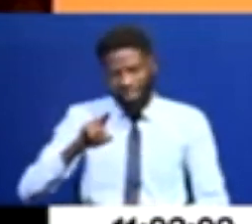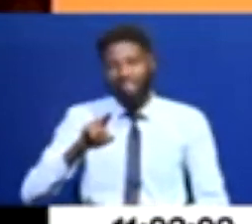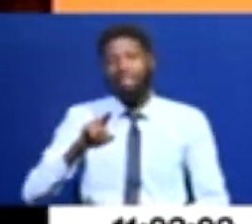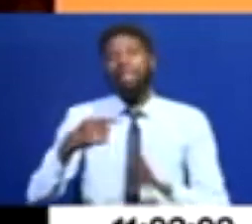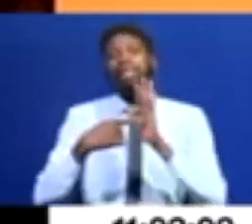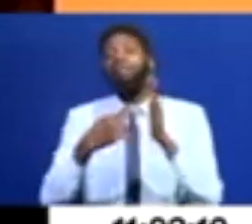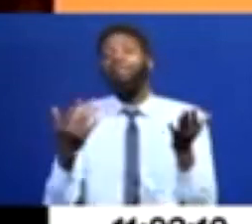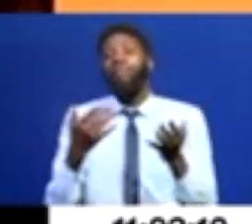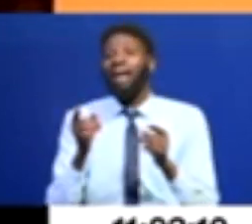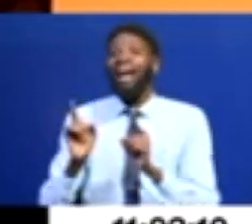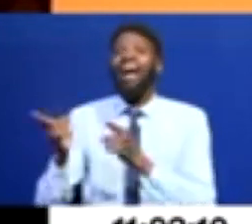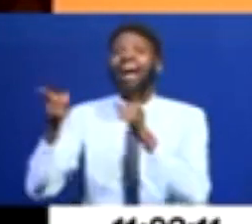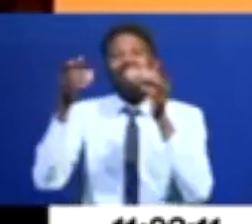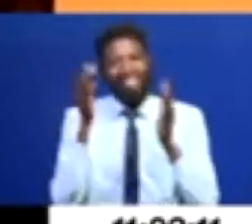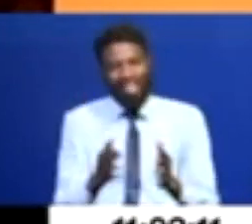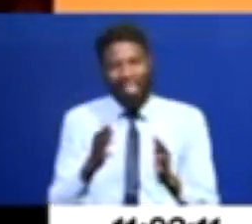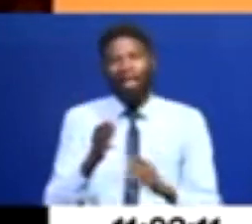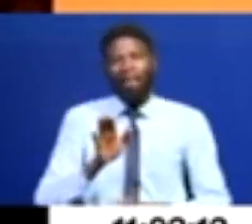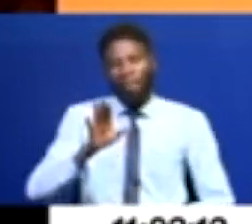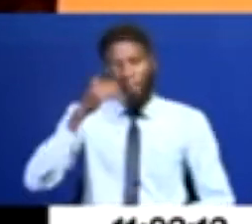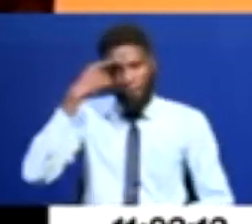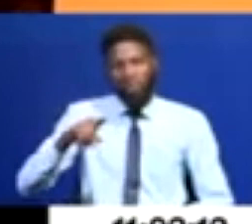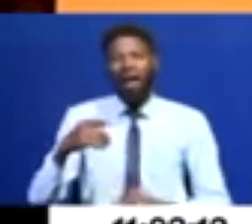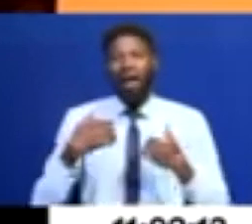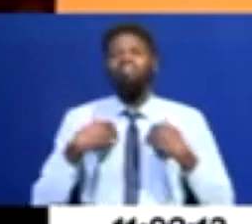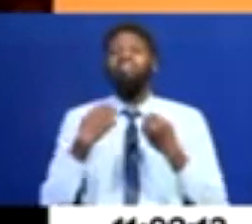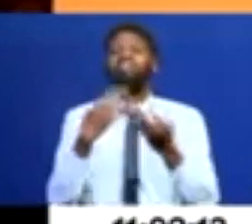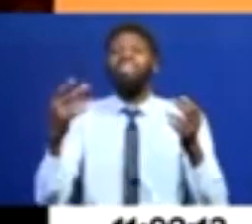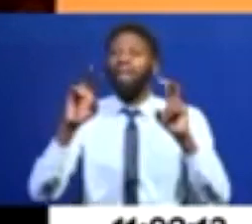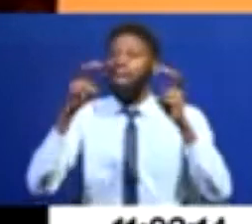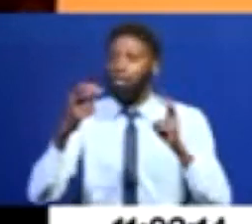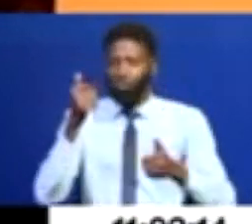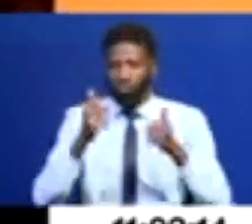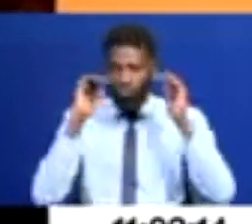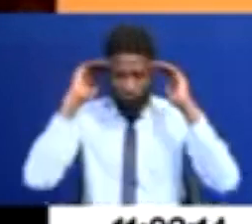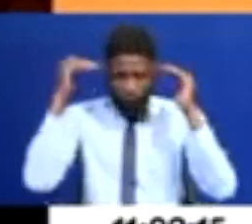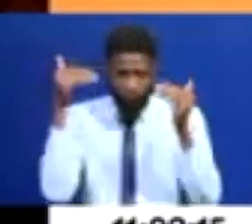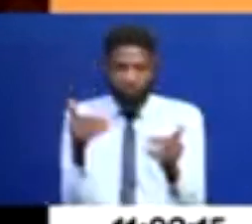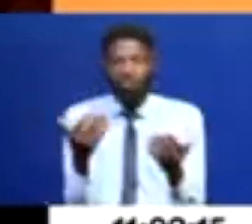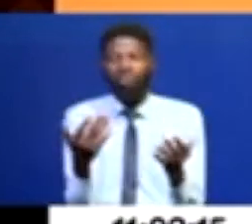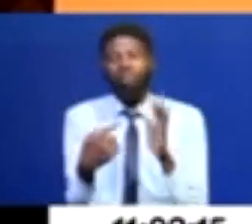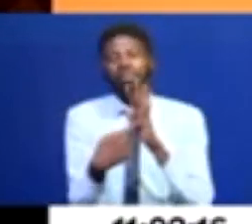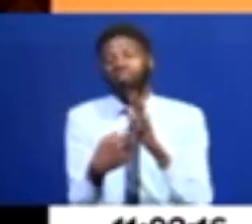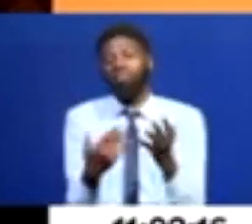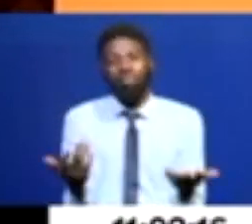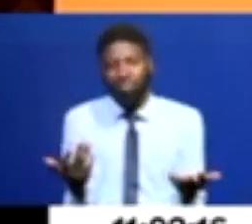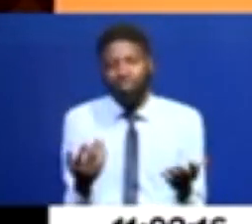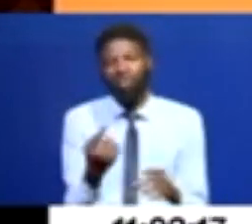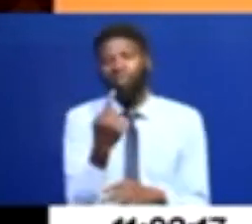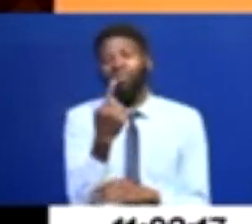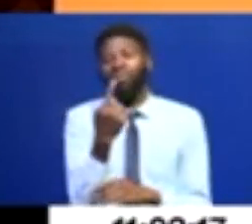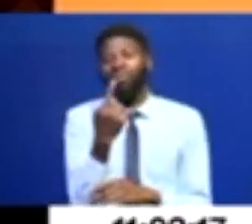because there are a lot of clauses which are touching on the clauses. Like now, for example, one of the